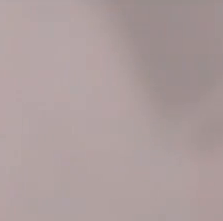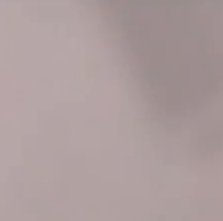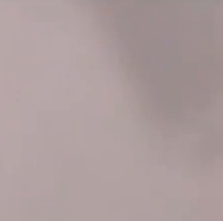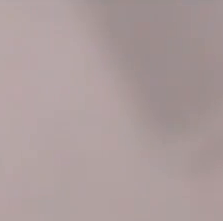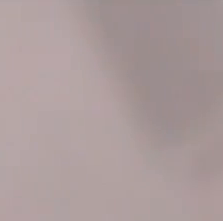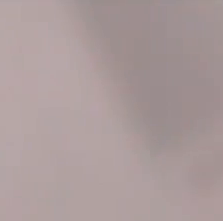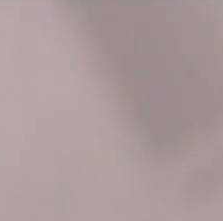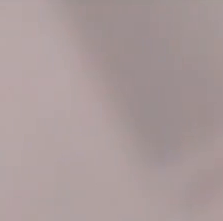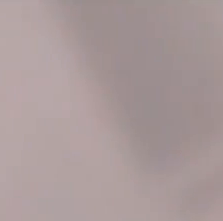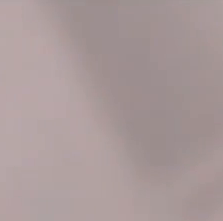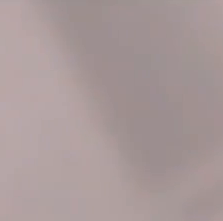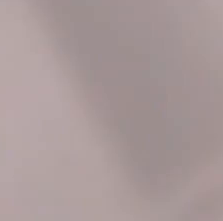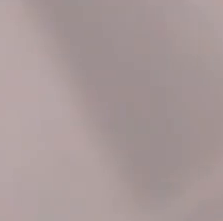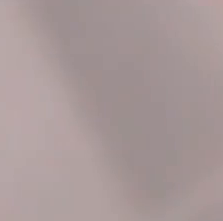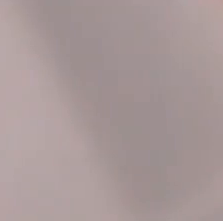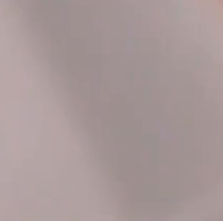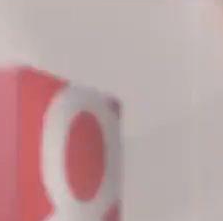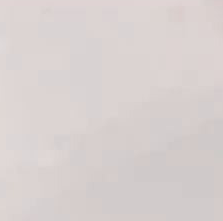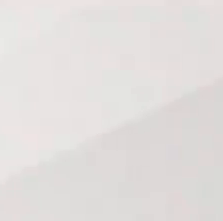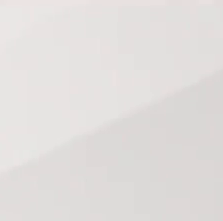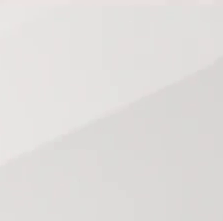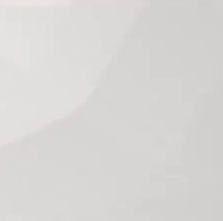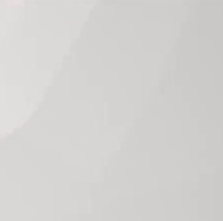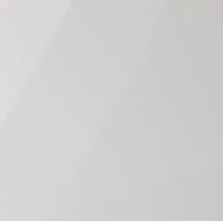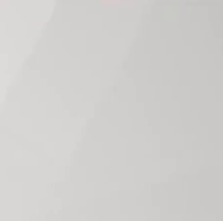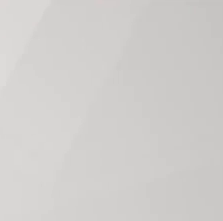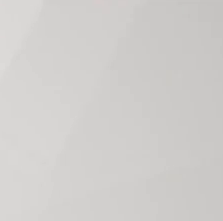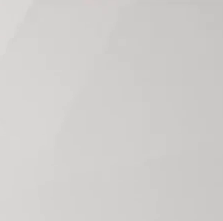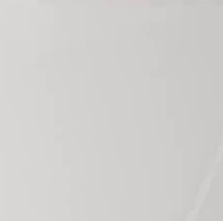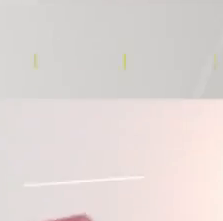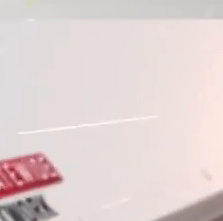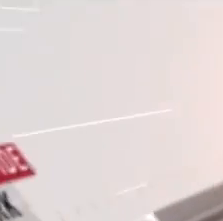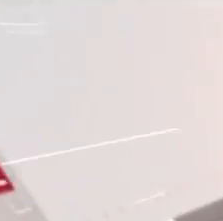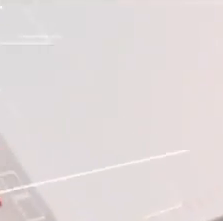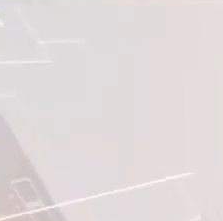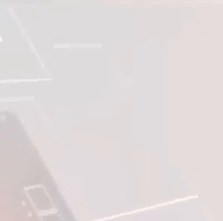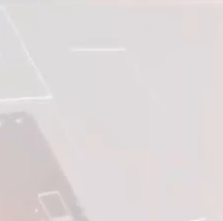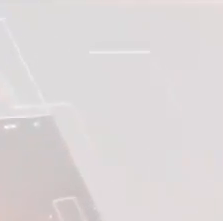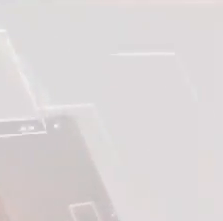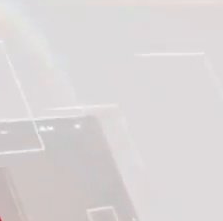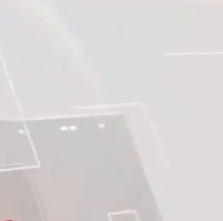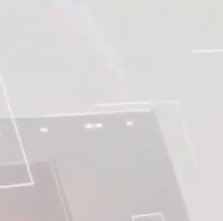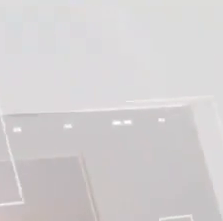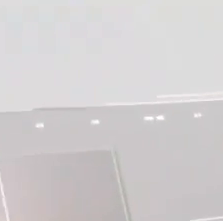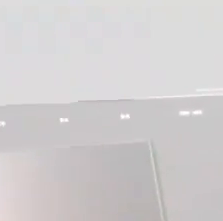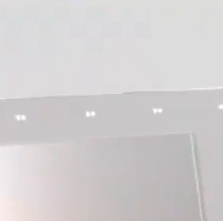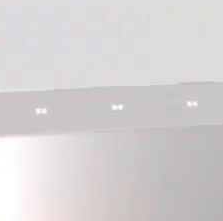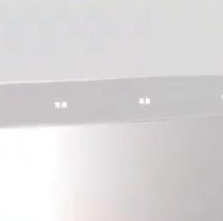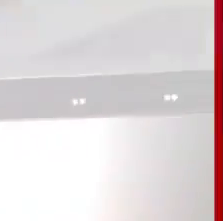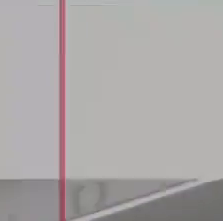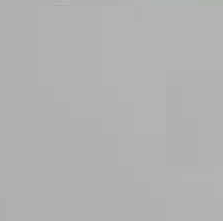this Friday. We'll have much more coming up today at 5 and 6. Mike and Vanessa will be back with you at 4 for All Indiana.